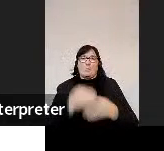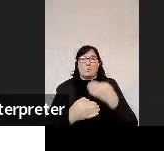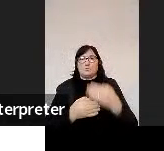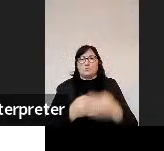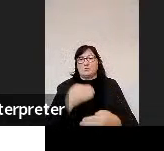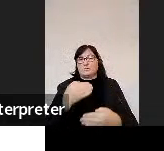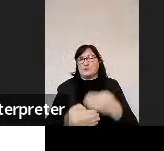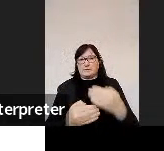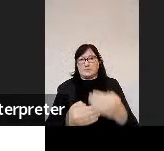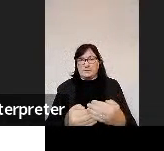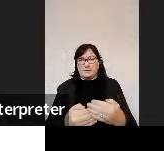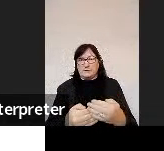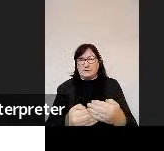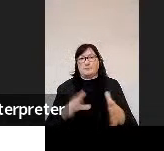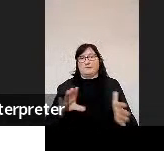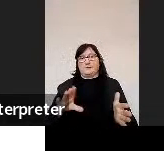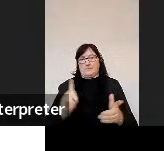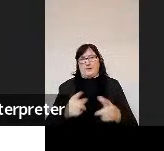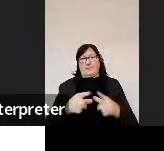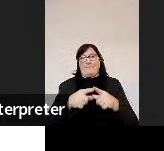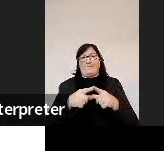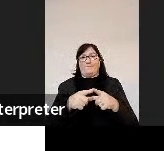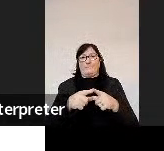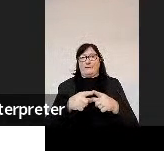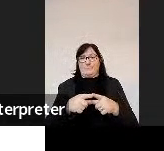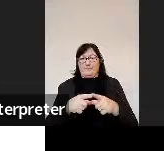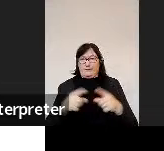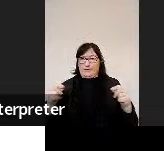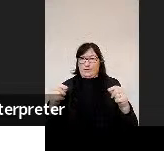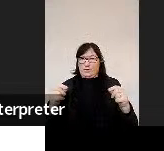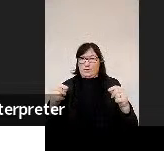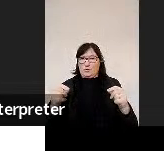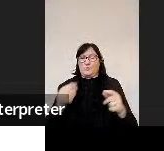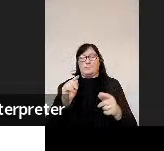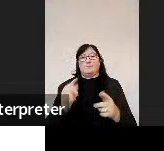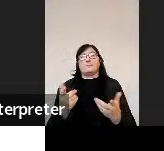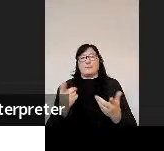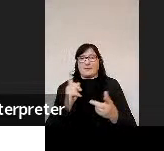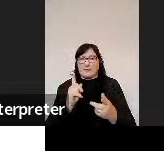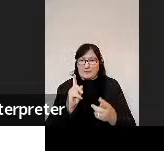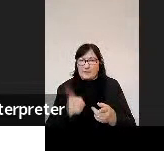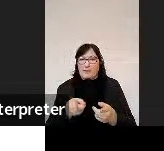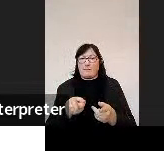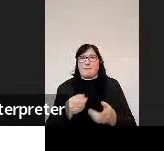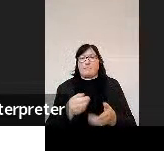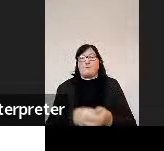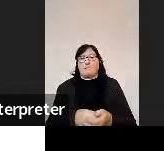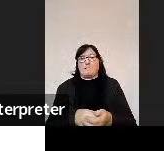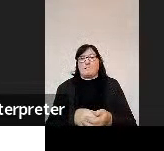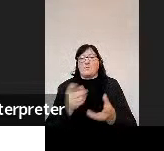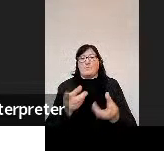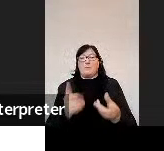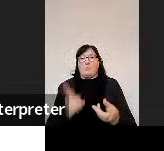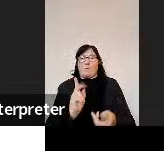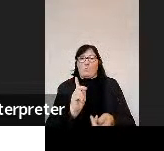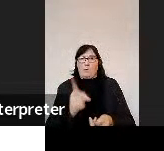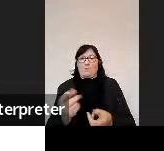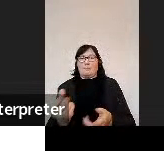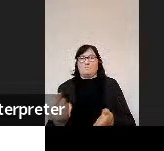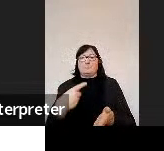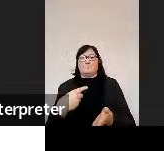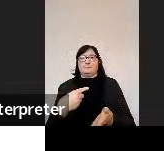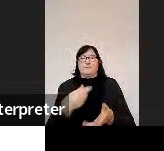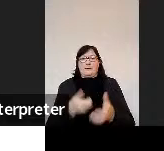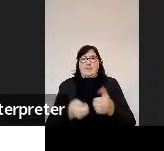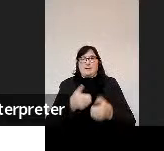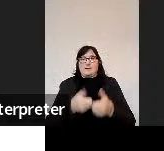it's processed by the SARS team, you would then get either an SMS or an email indicating